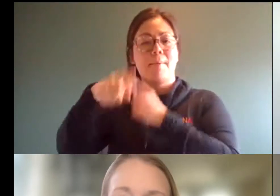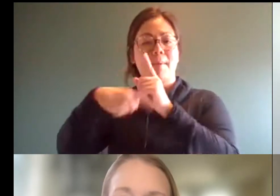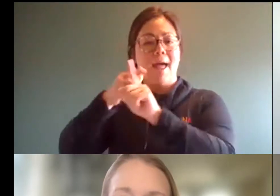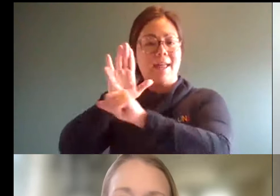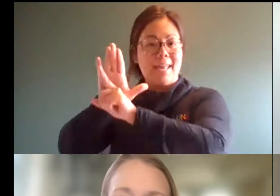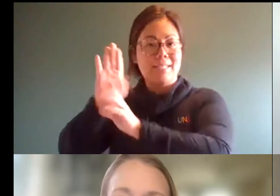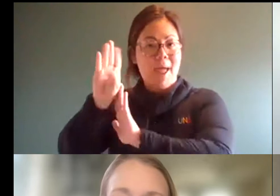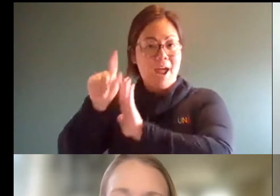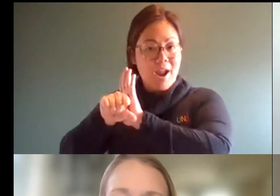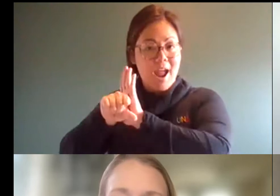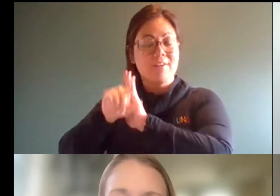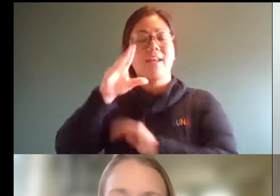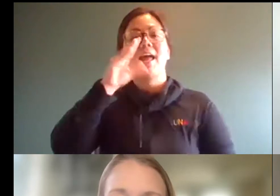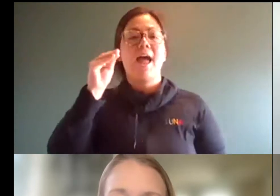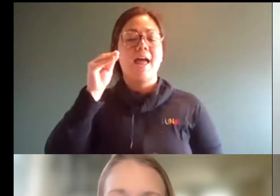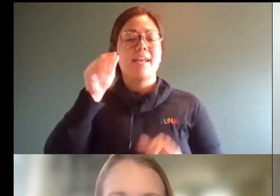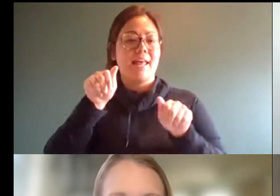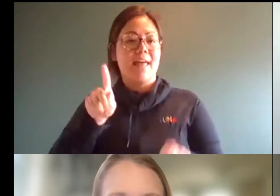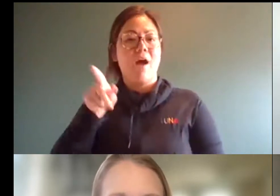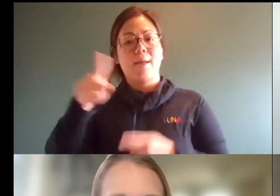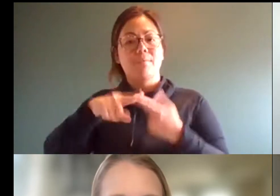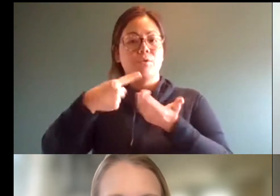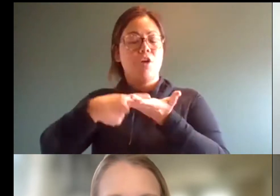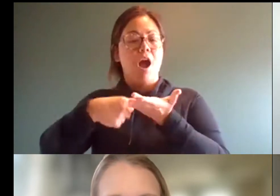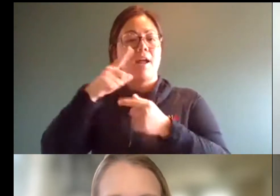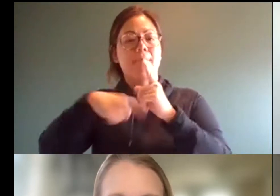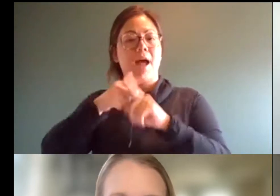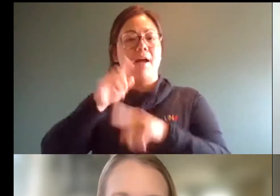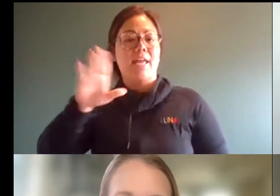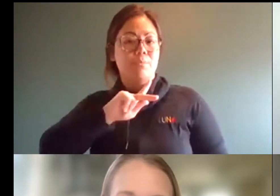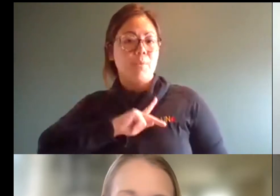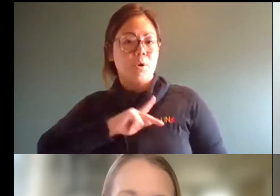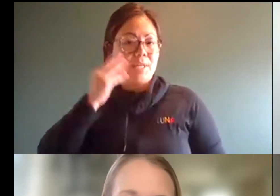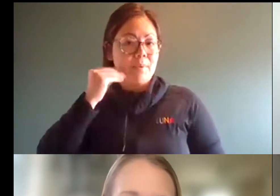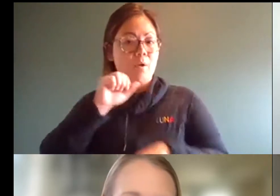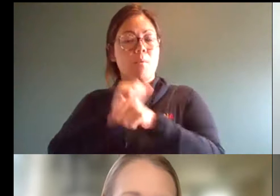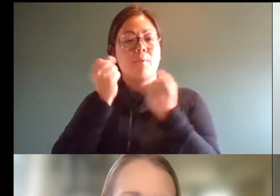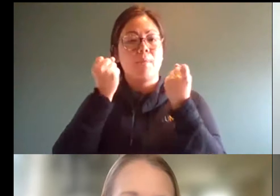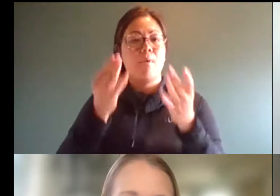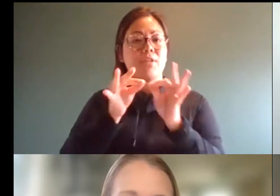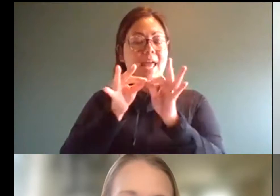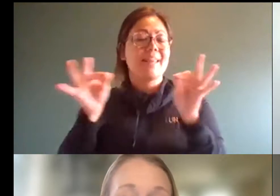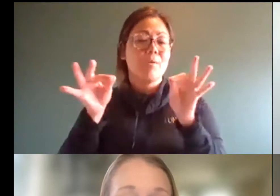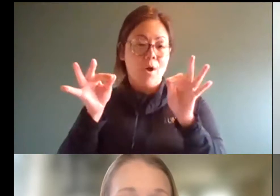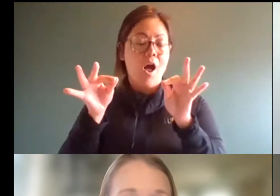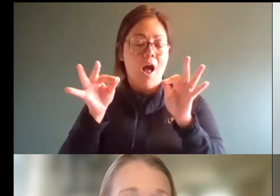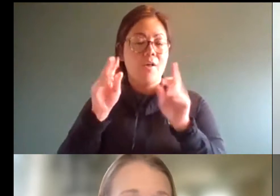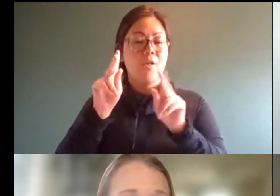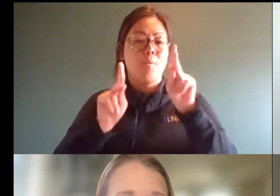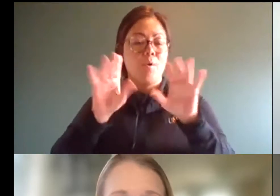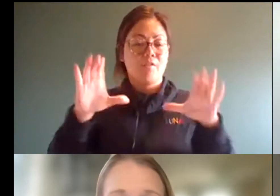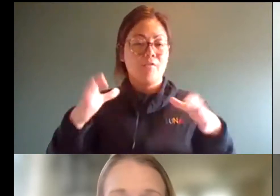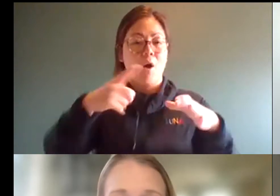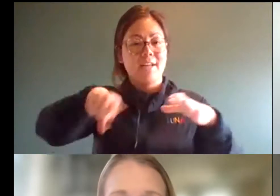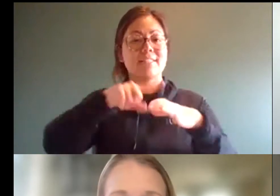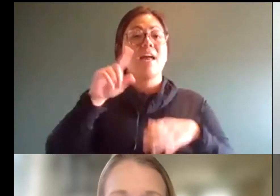and then, allow him to talk about his personal experiences working with a multilingual workforce. We will have a few